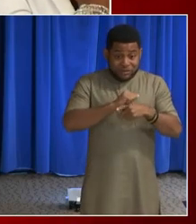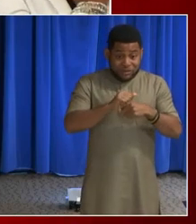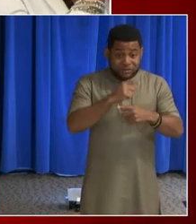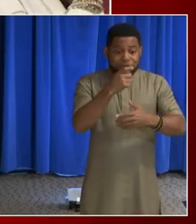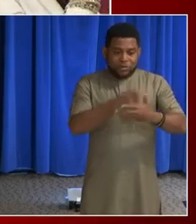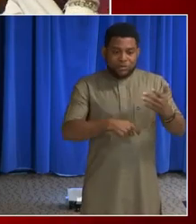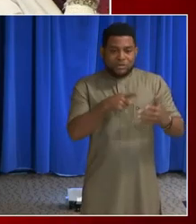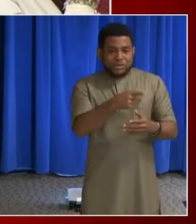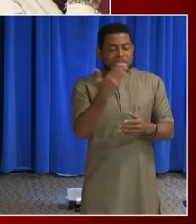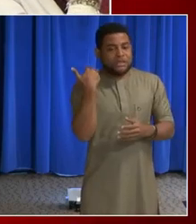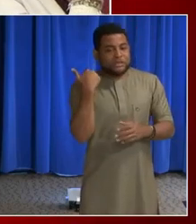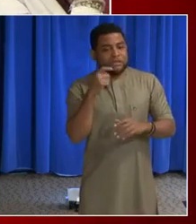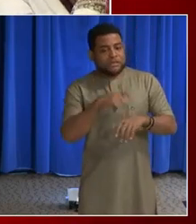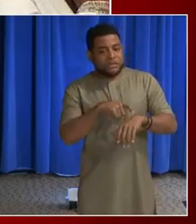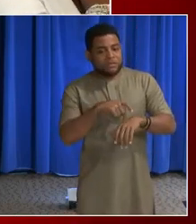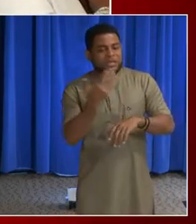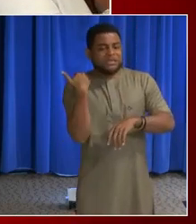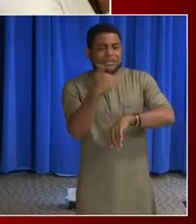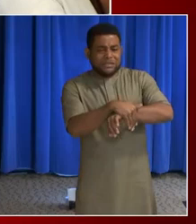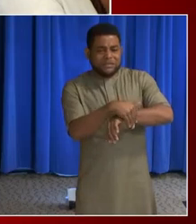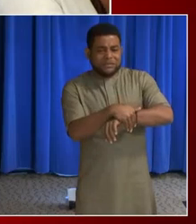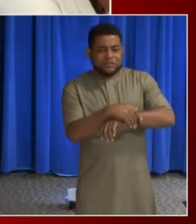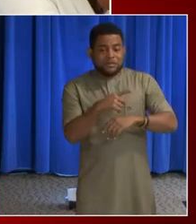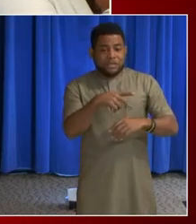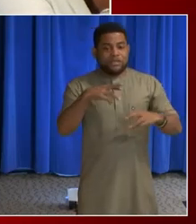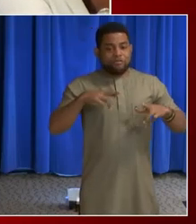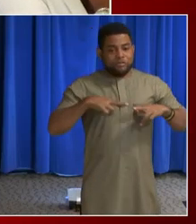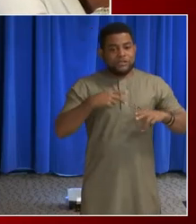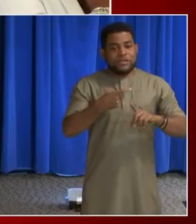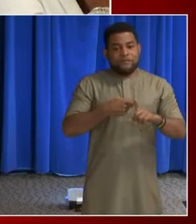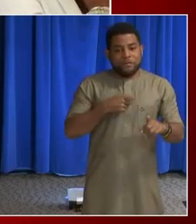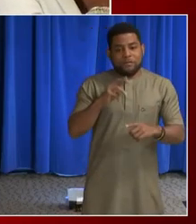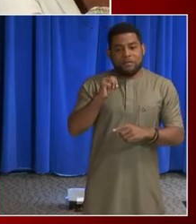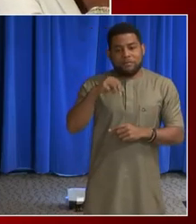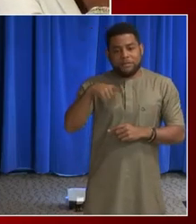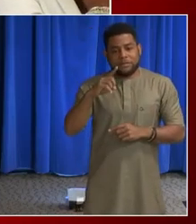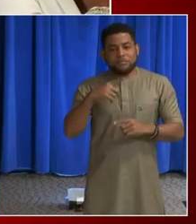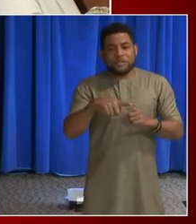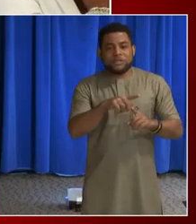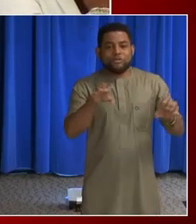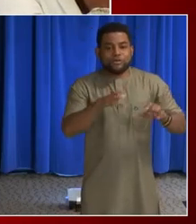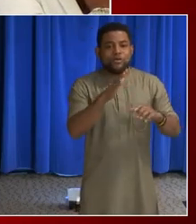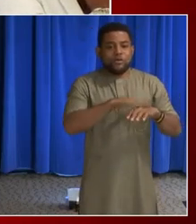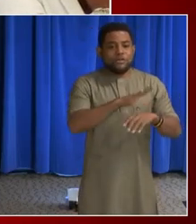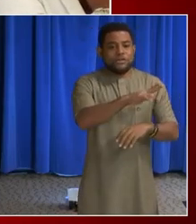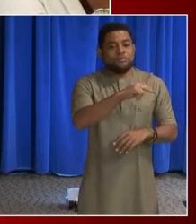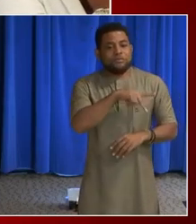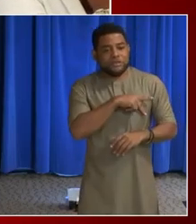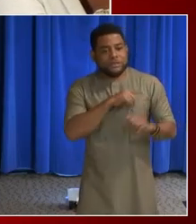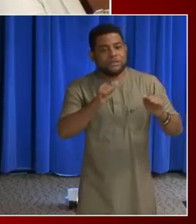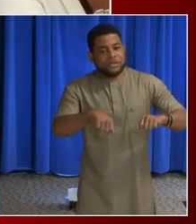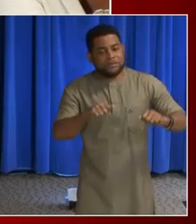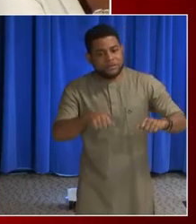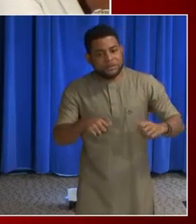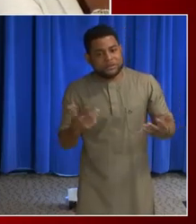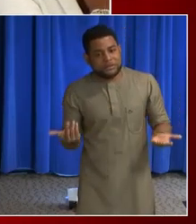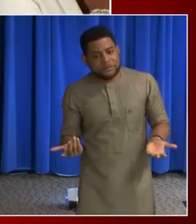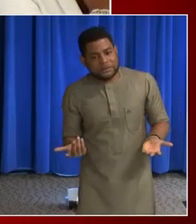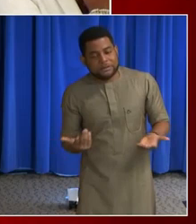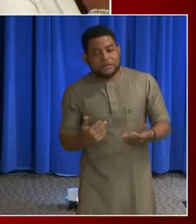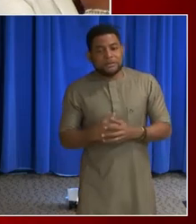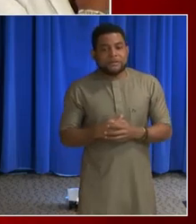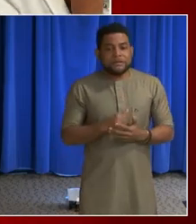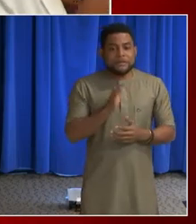individual retired from the Metropolitan Police Department, but he's acting in his personal capacity, based upon